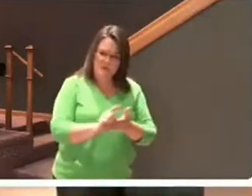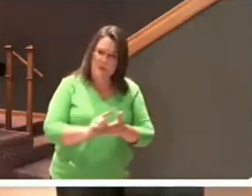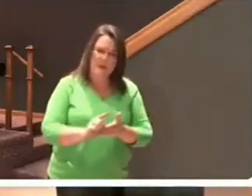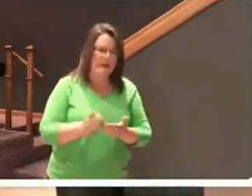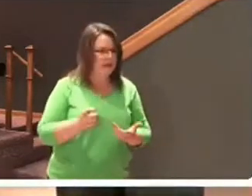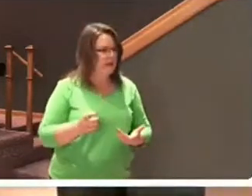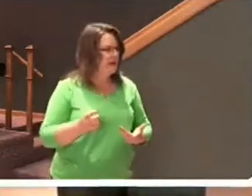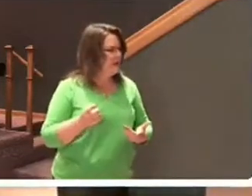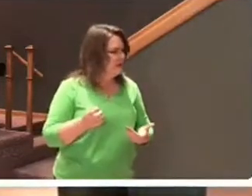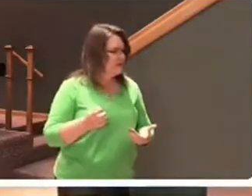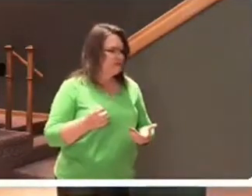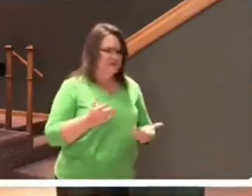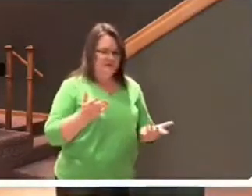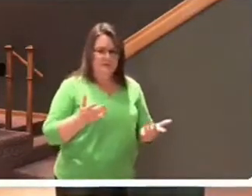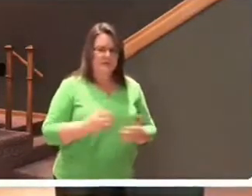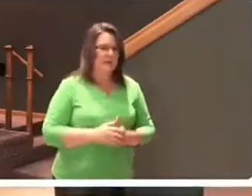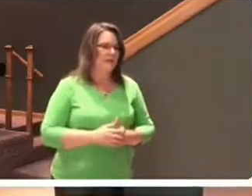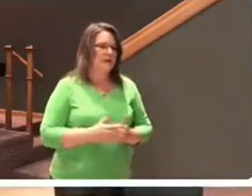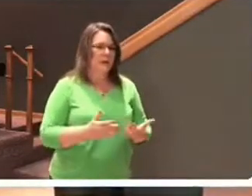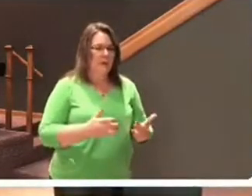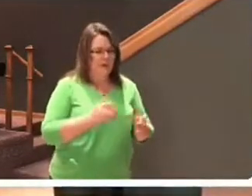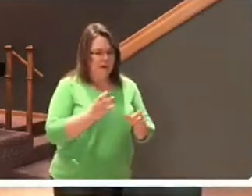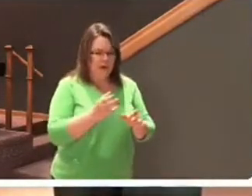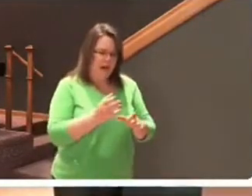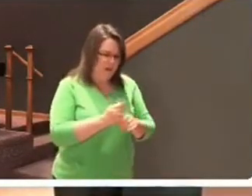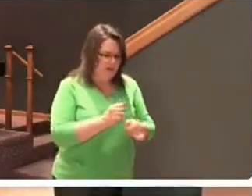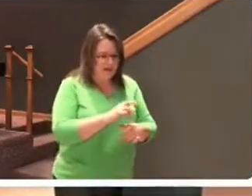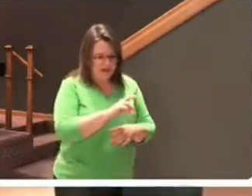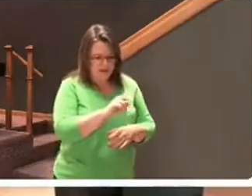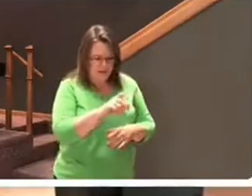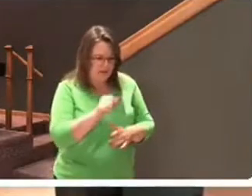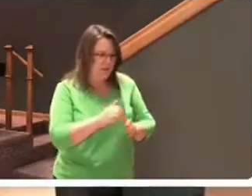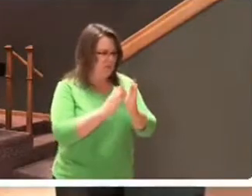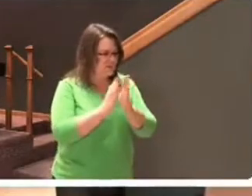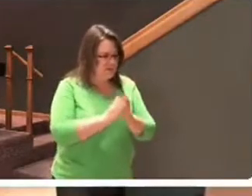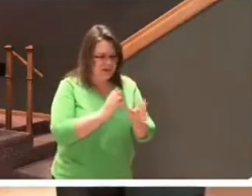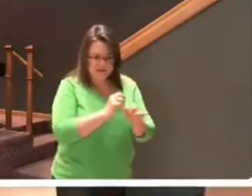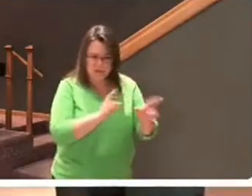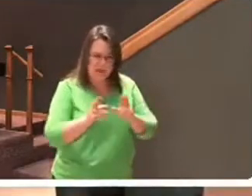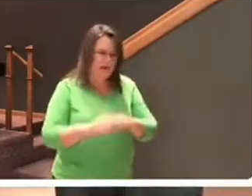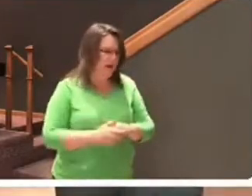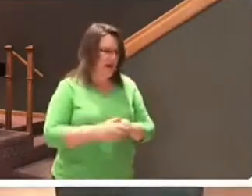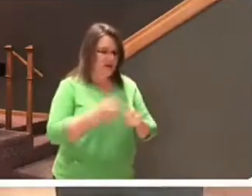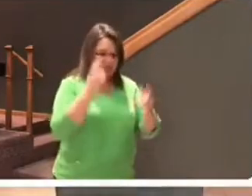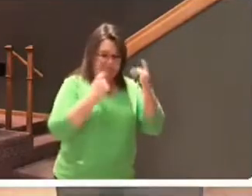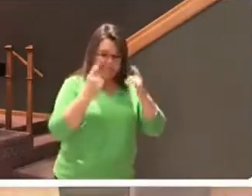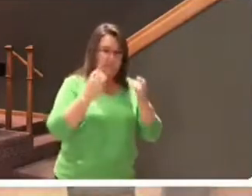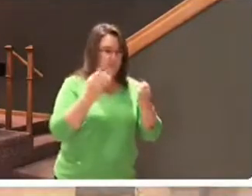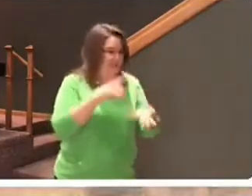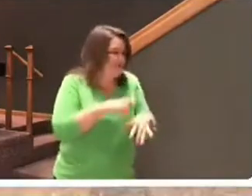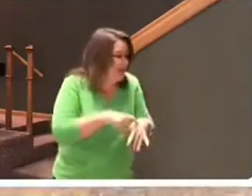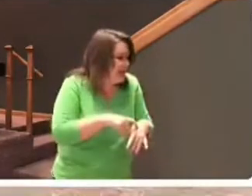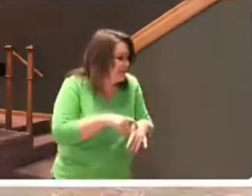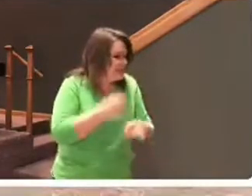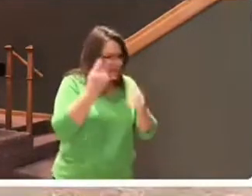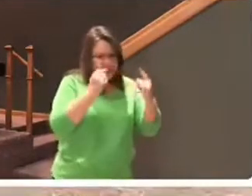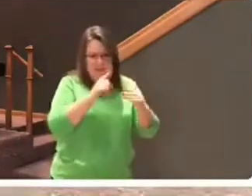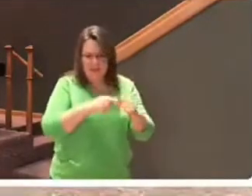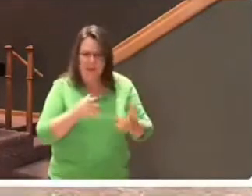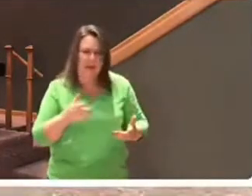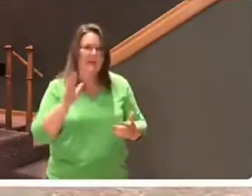just, creating the notes and praying and just thinking about it, I was in tears several times, just, thinking